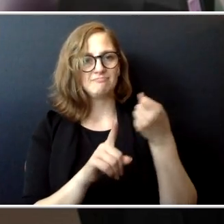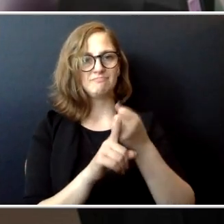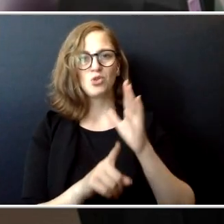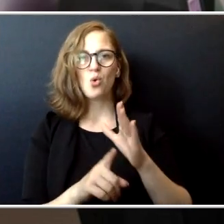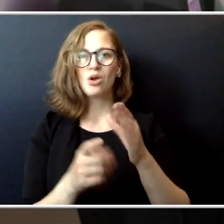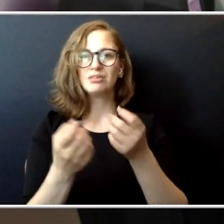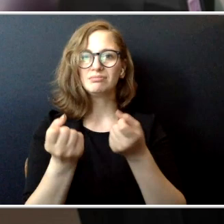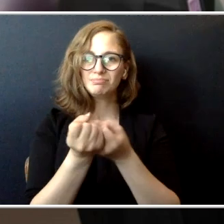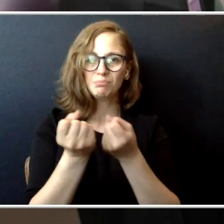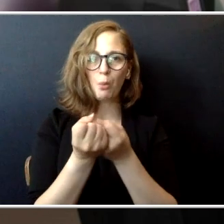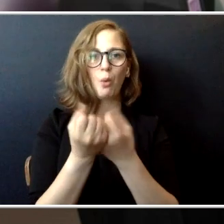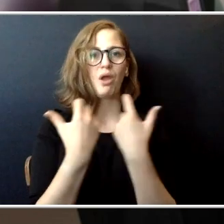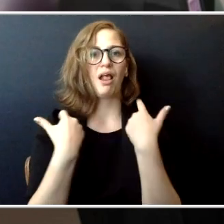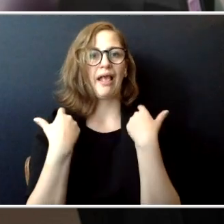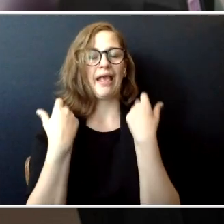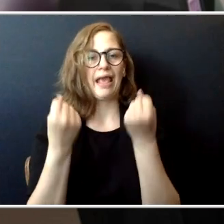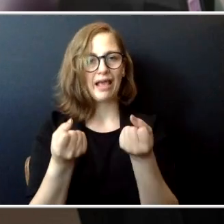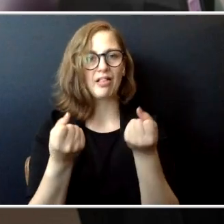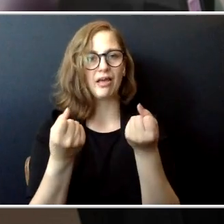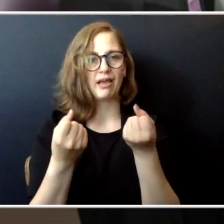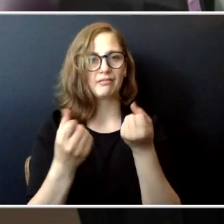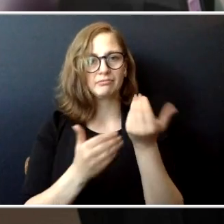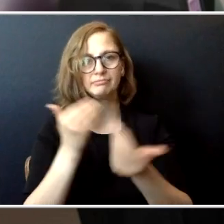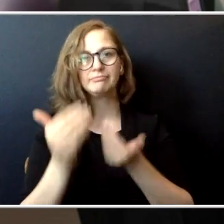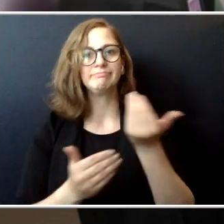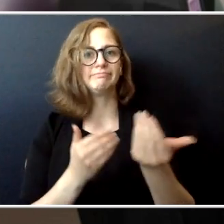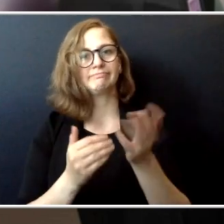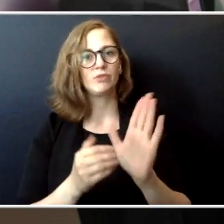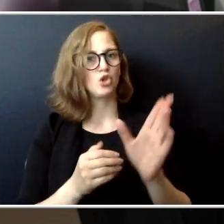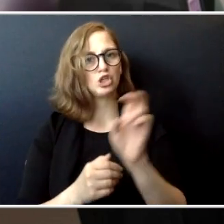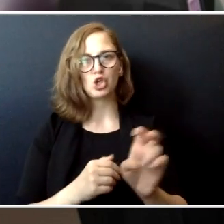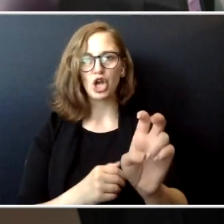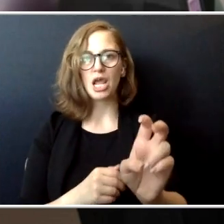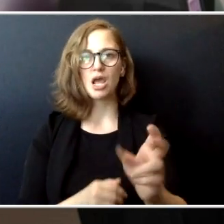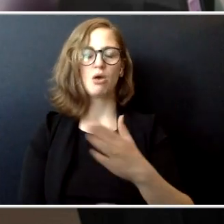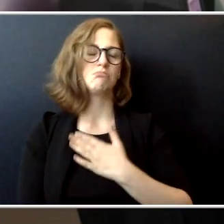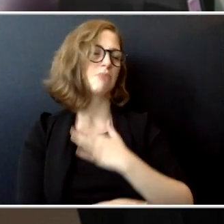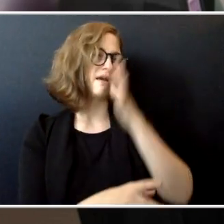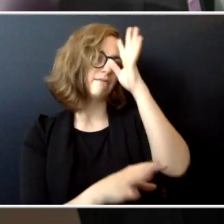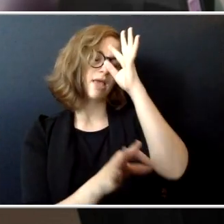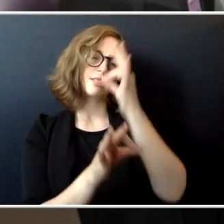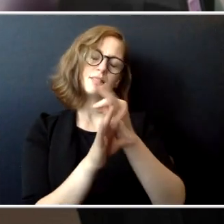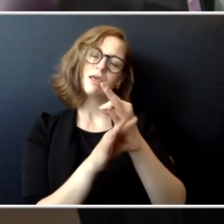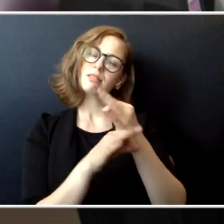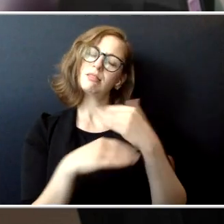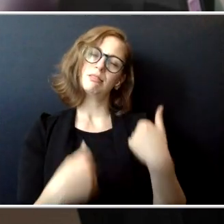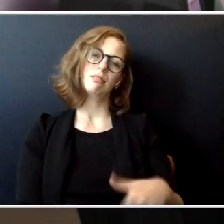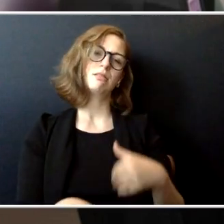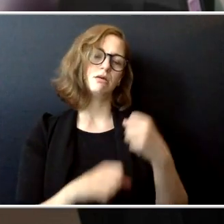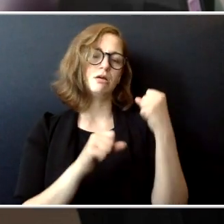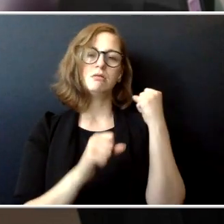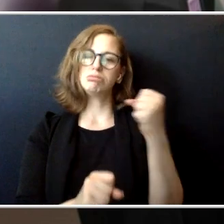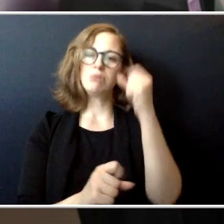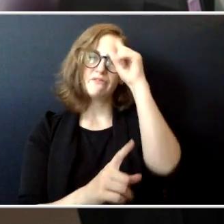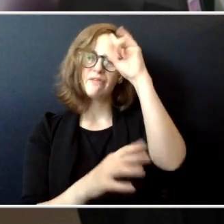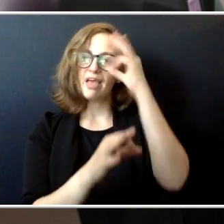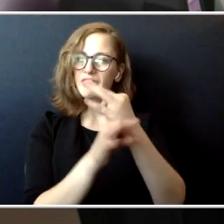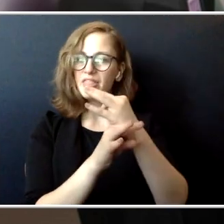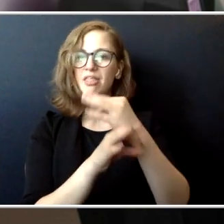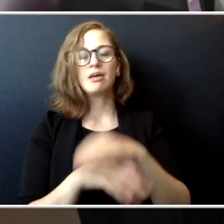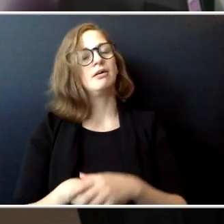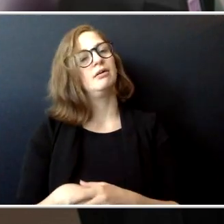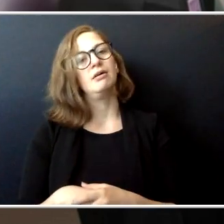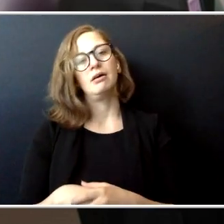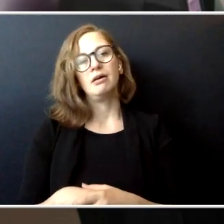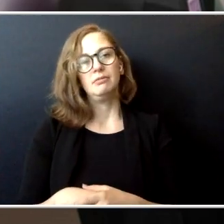journey? Oh, my faith. My faith. I have a very strong faith, and I believe that there is nothing that you get through that